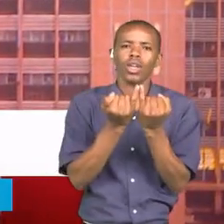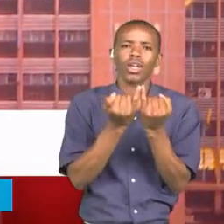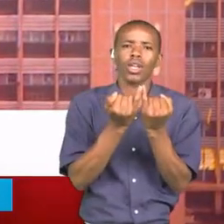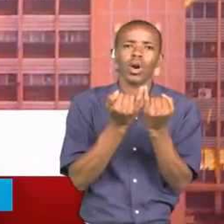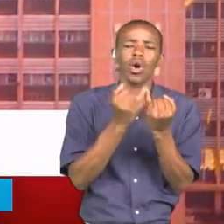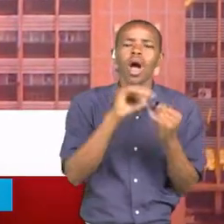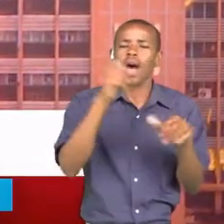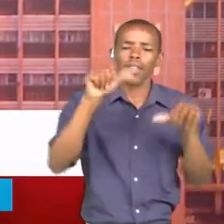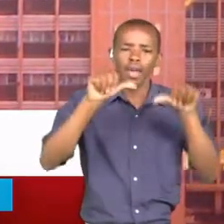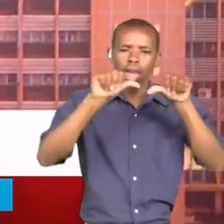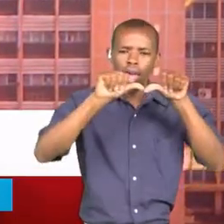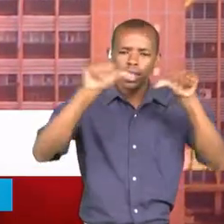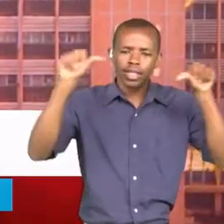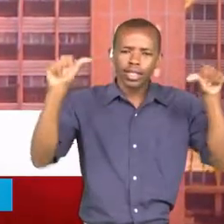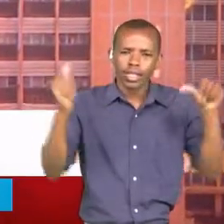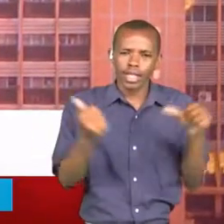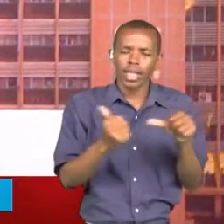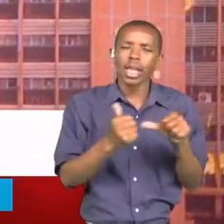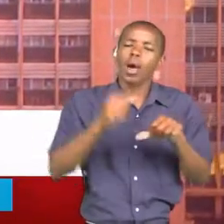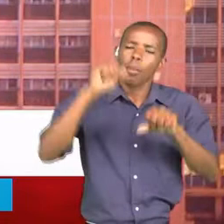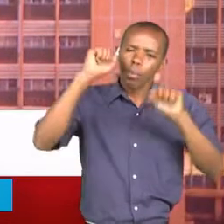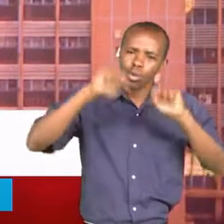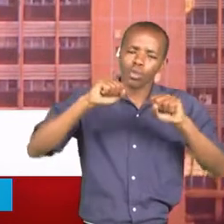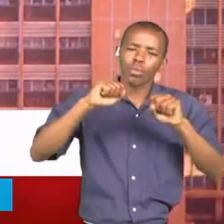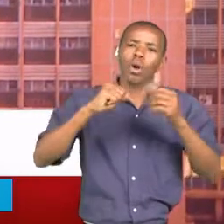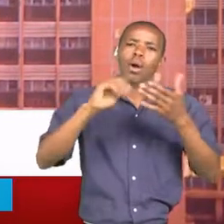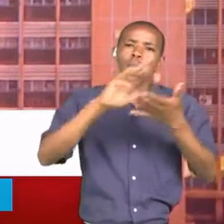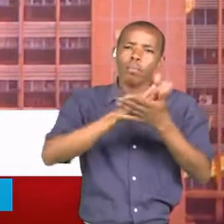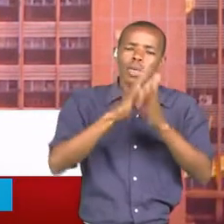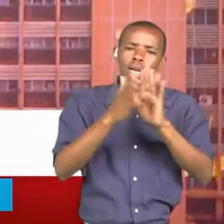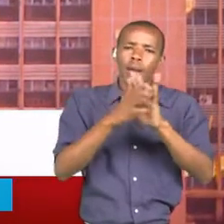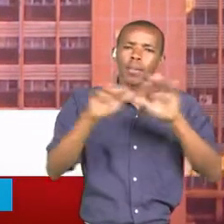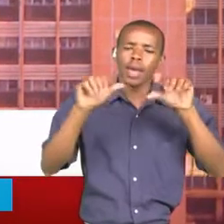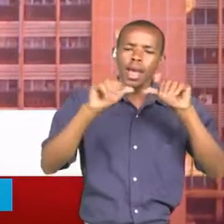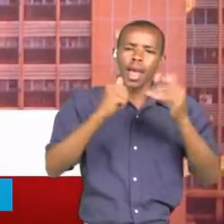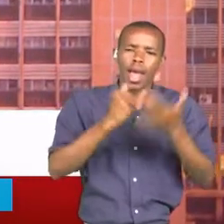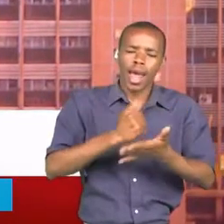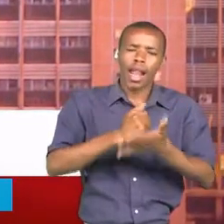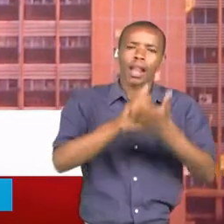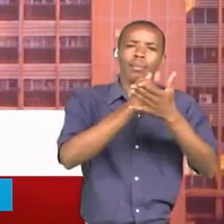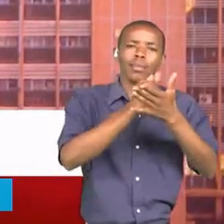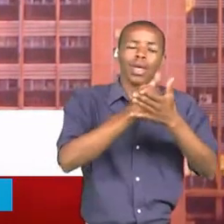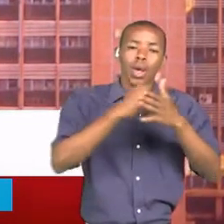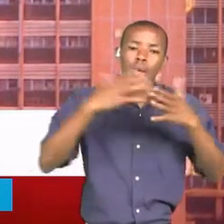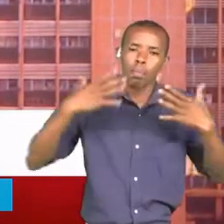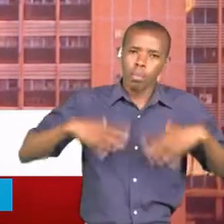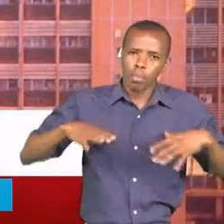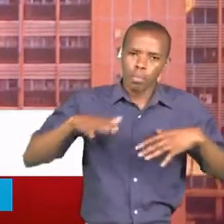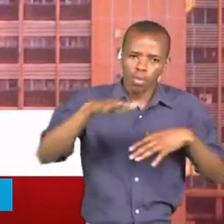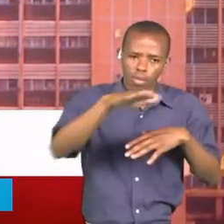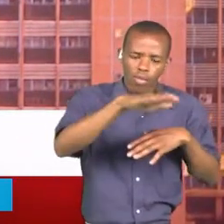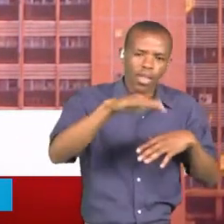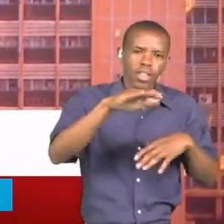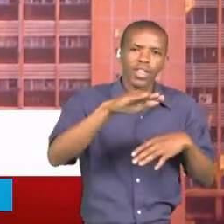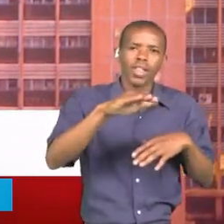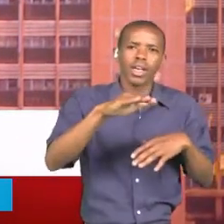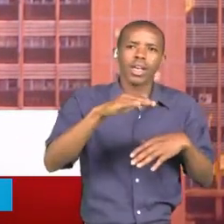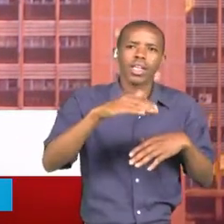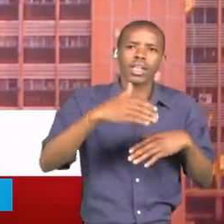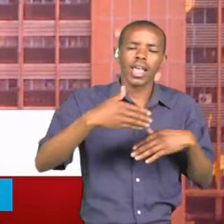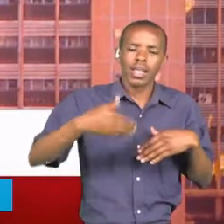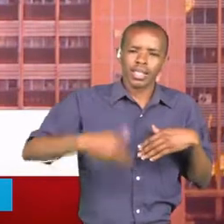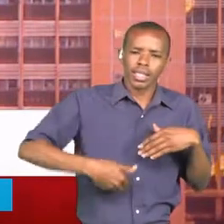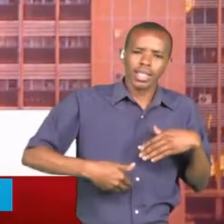any agency can be an agent for help, okay? Because these people down at the ground, their stomachs will